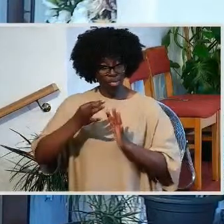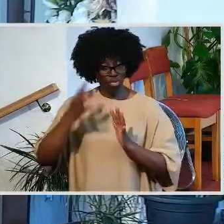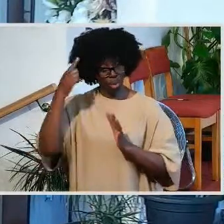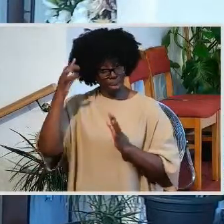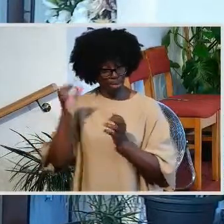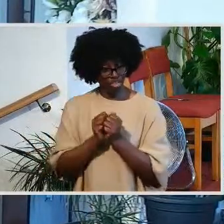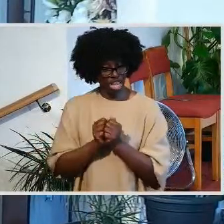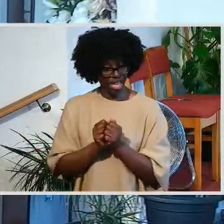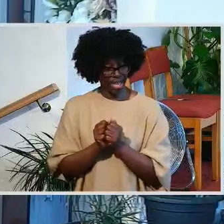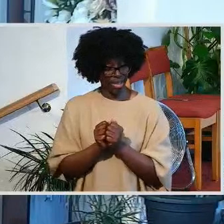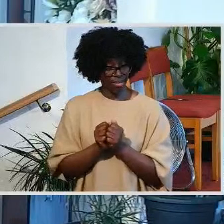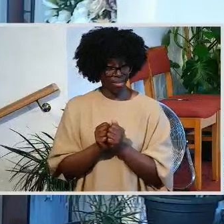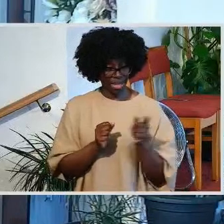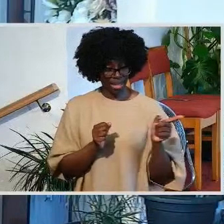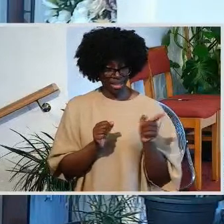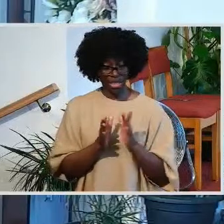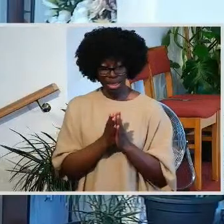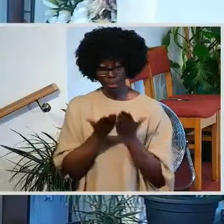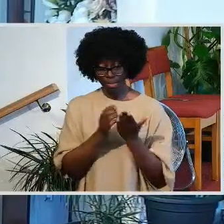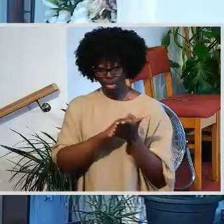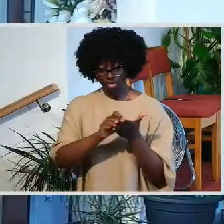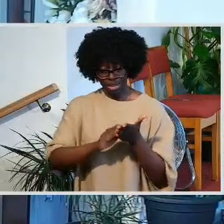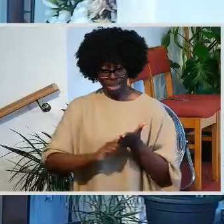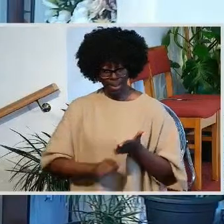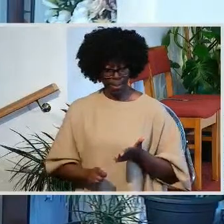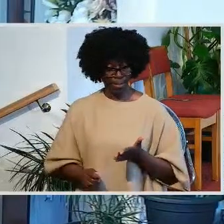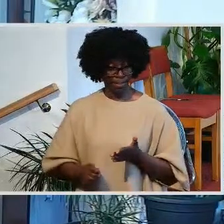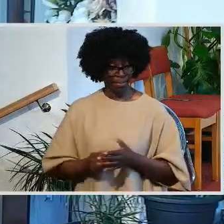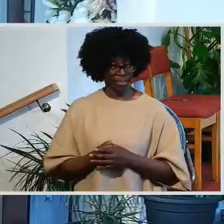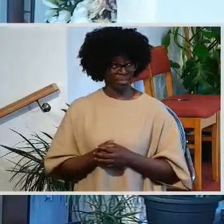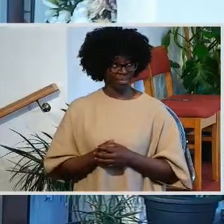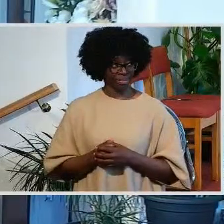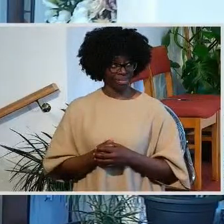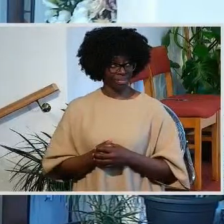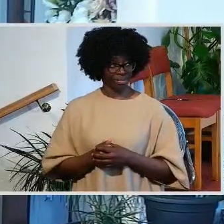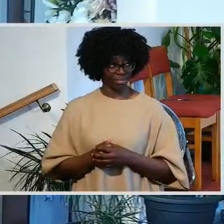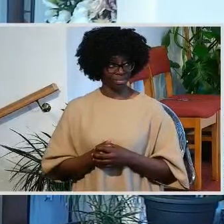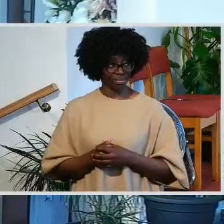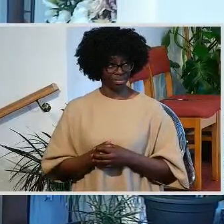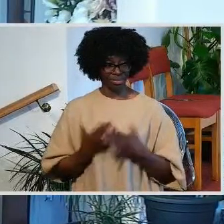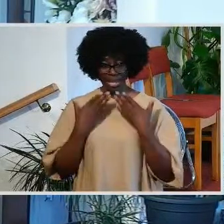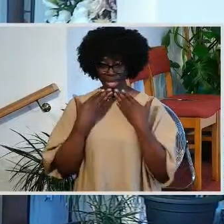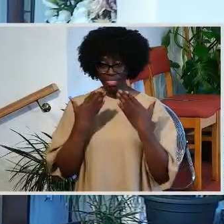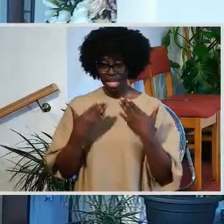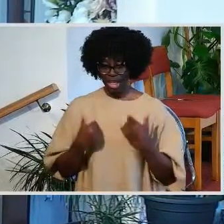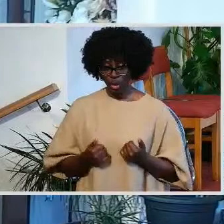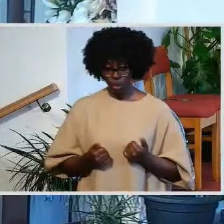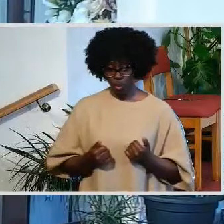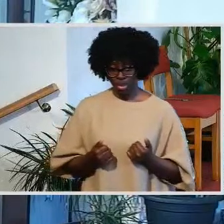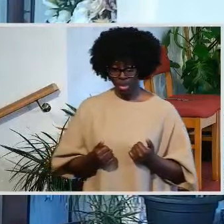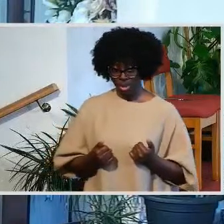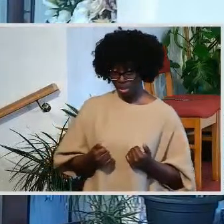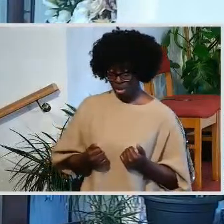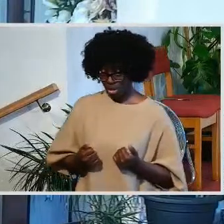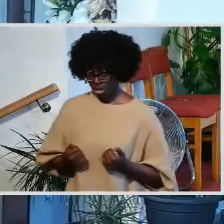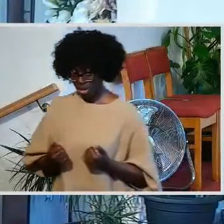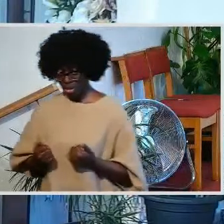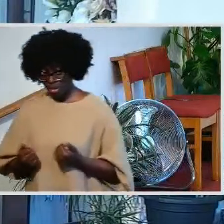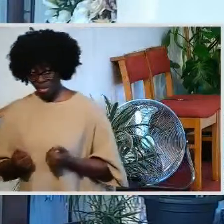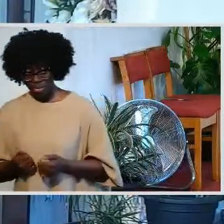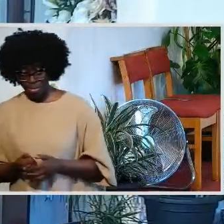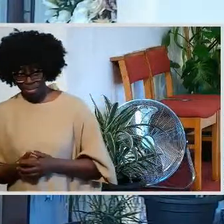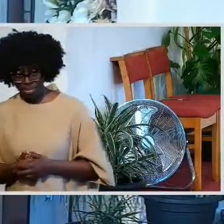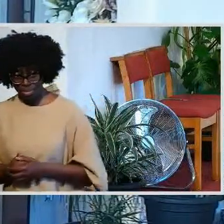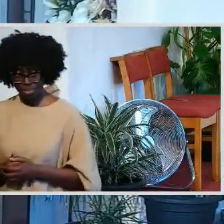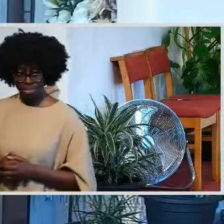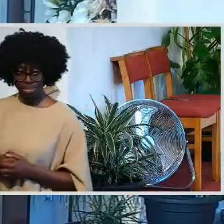improve their quality of life while they had the illness. So thank you. All right. I'll leave